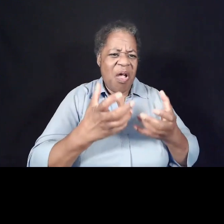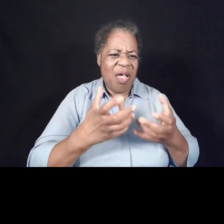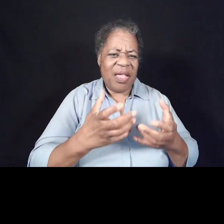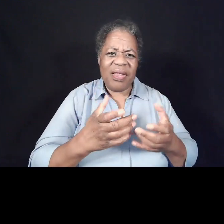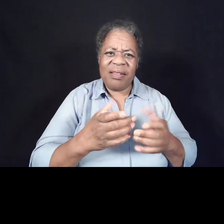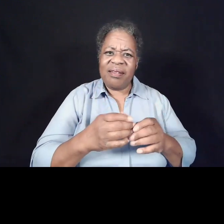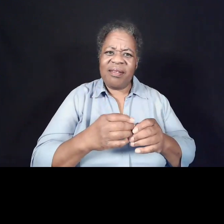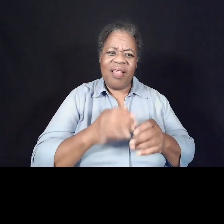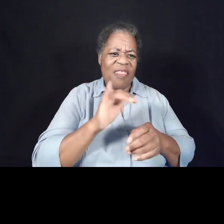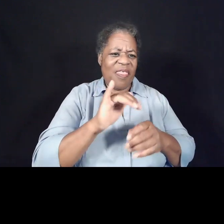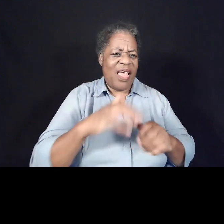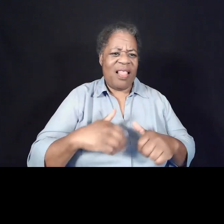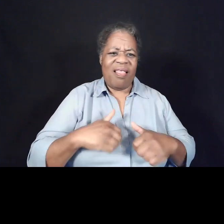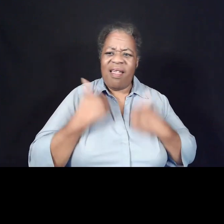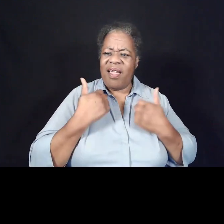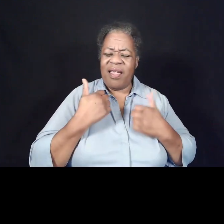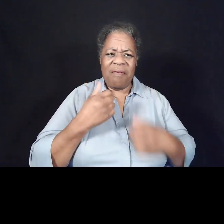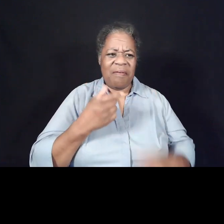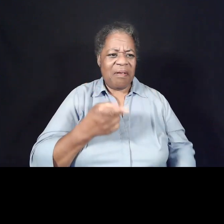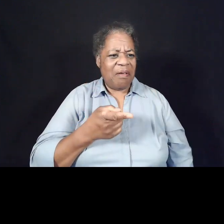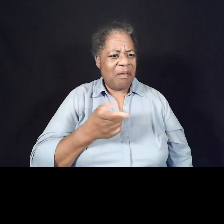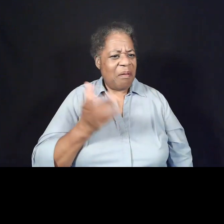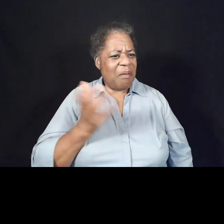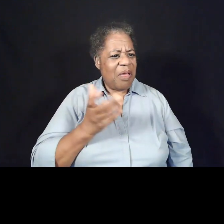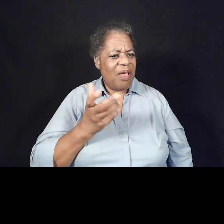to whoever happened to be with you at the moment?